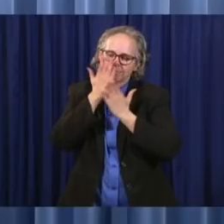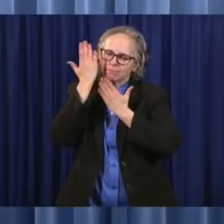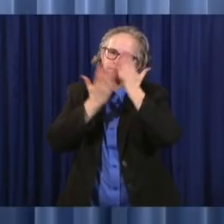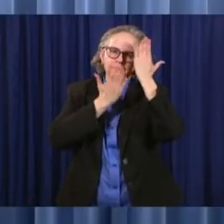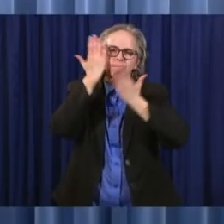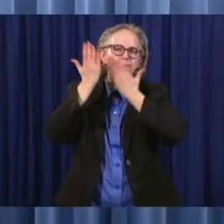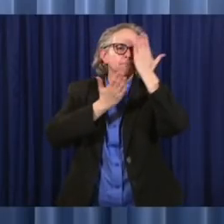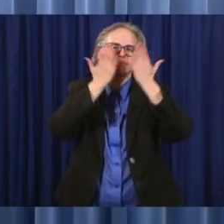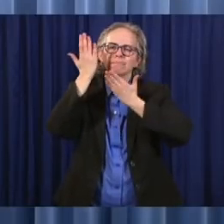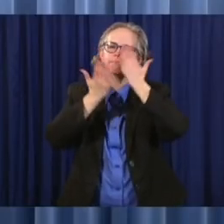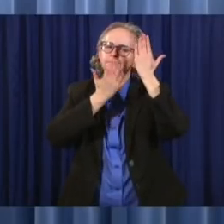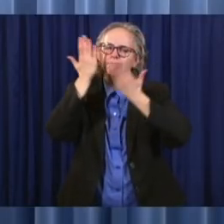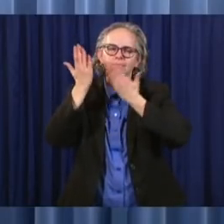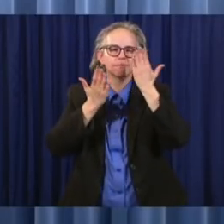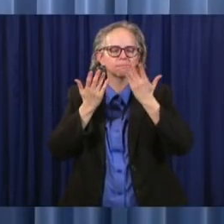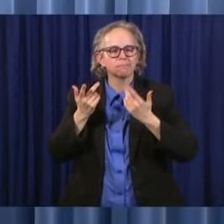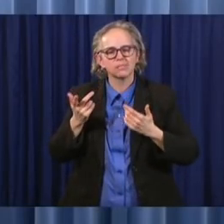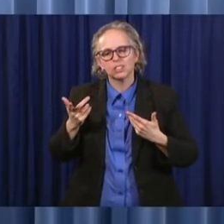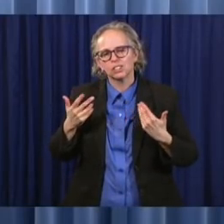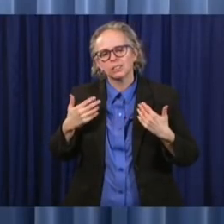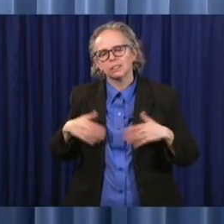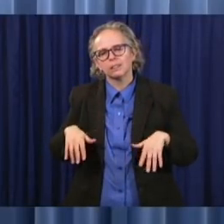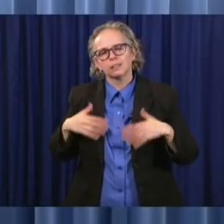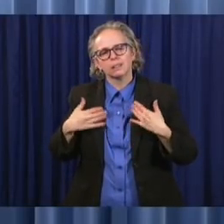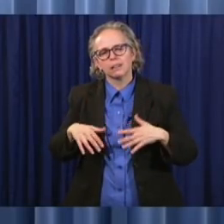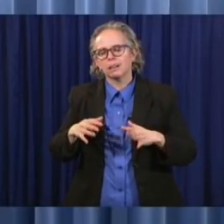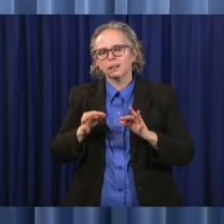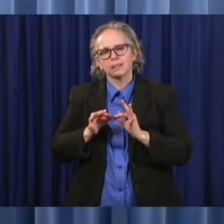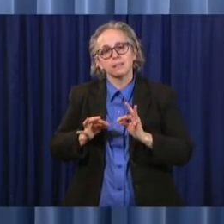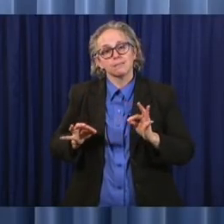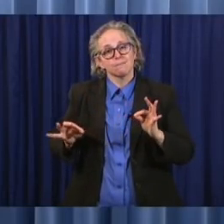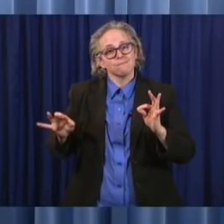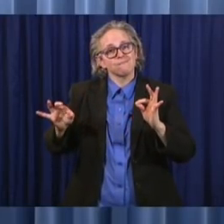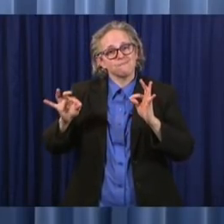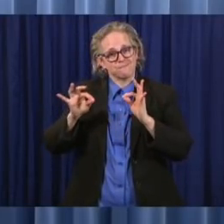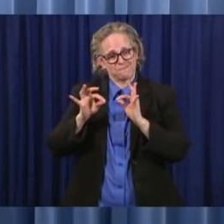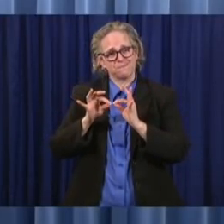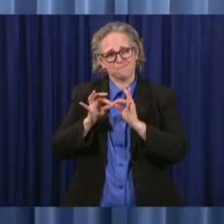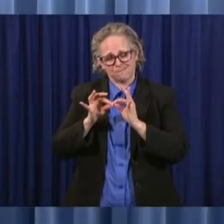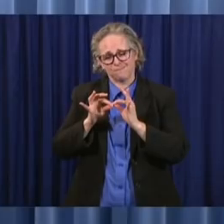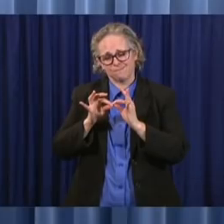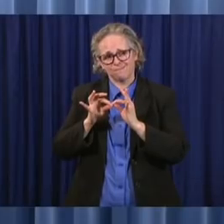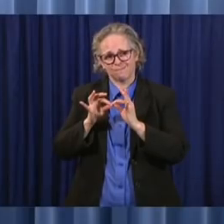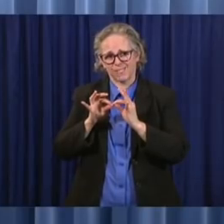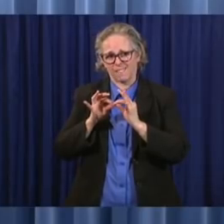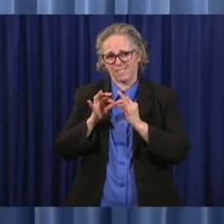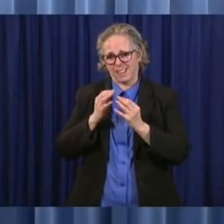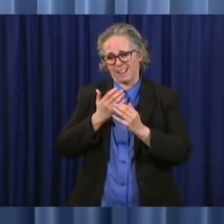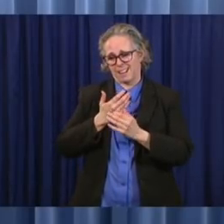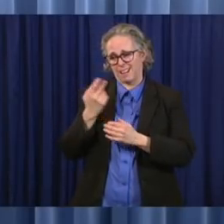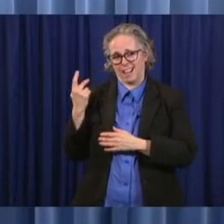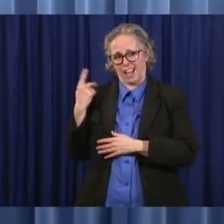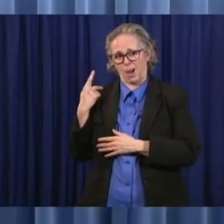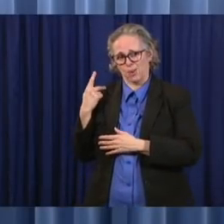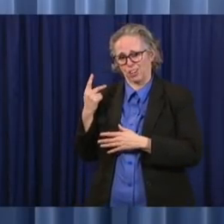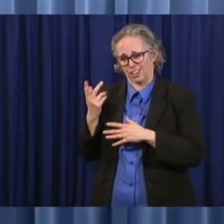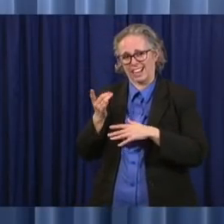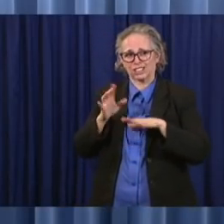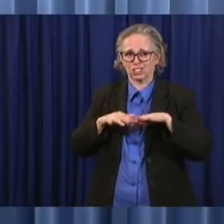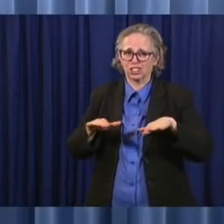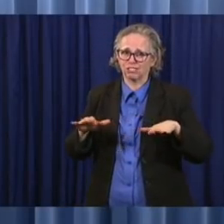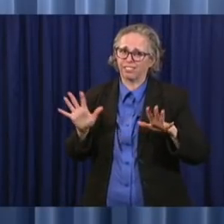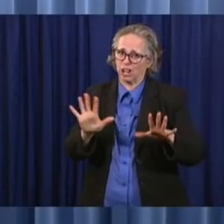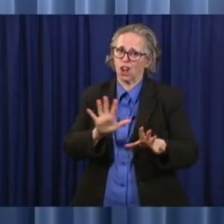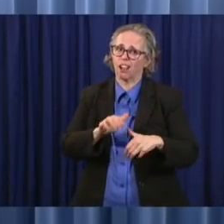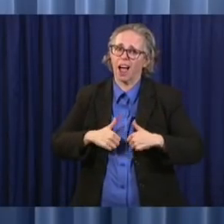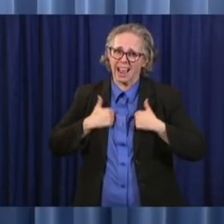She was really an integral part of Fran and our 8 children's lives, for which